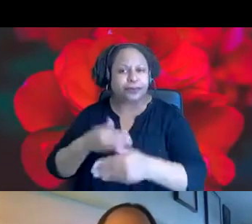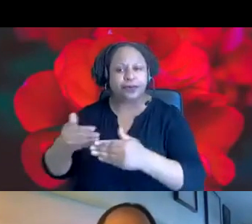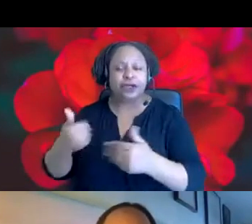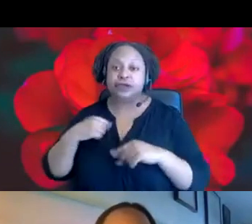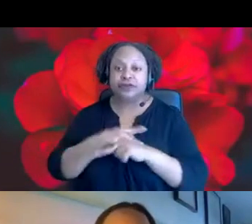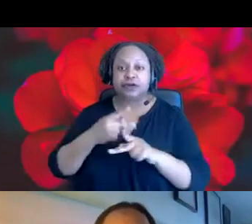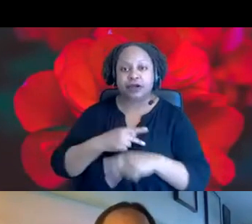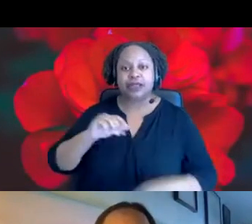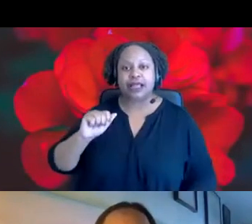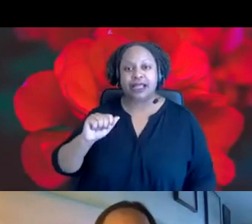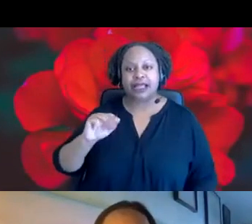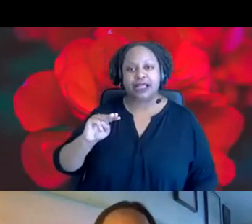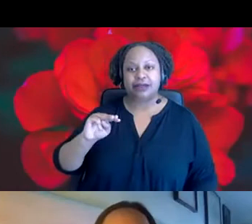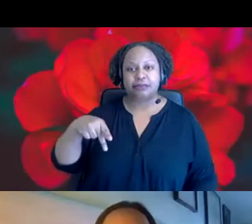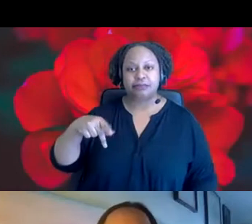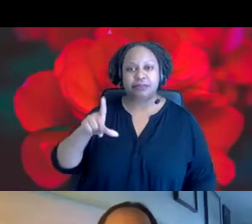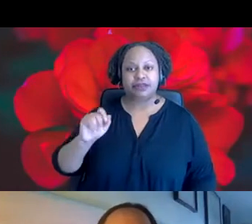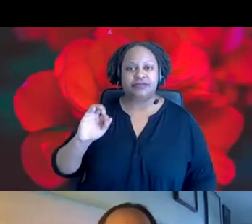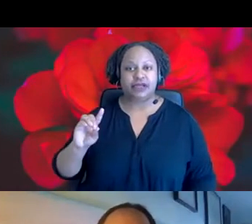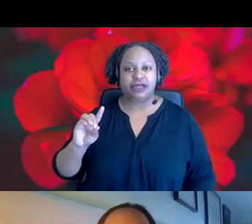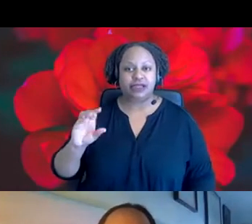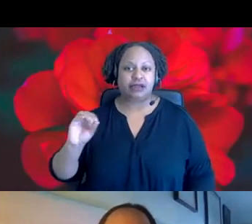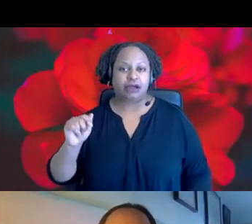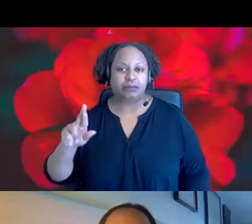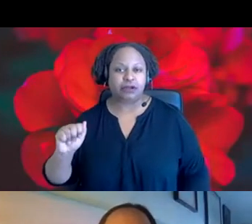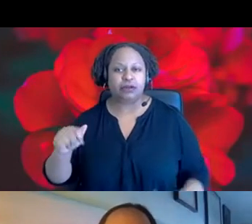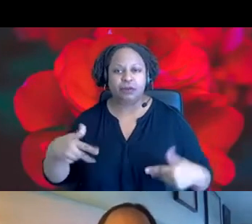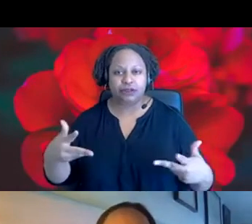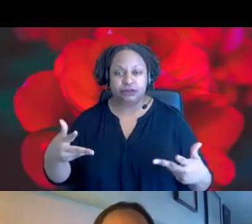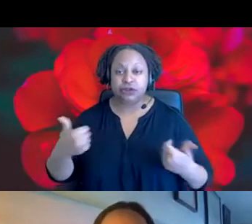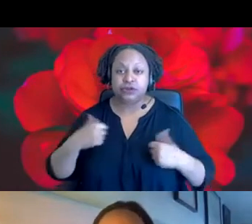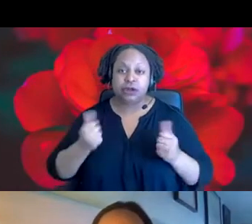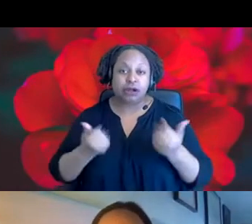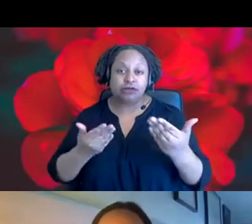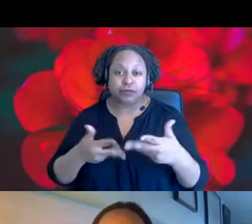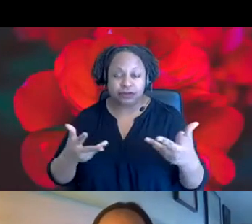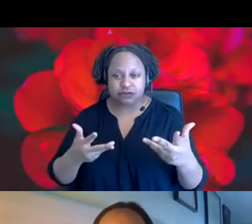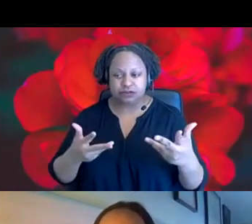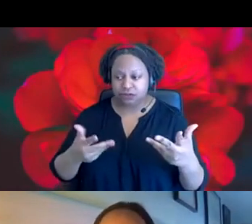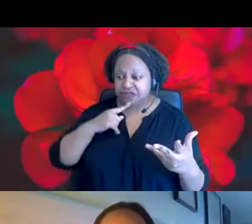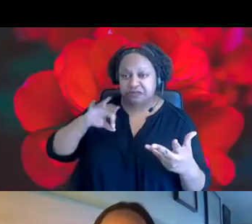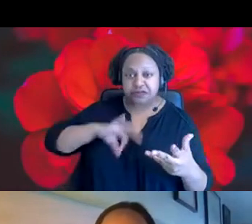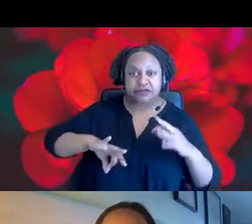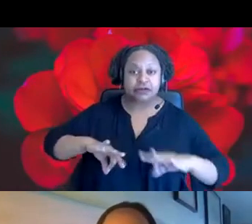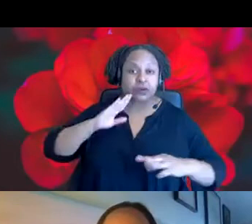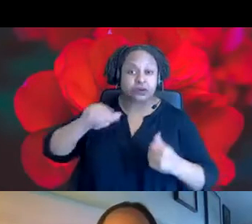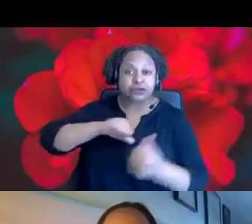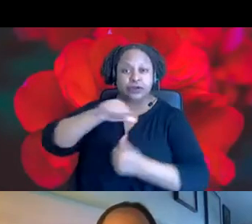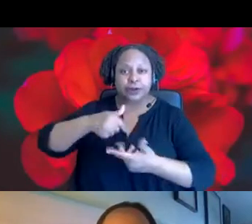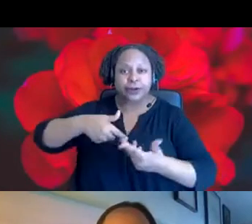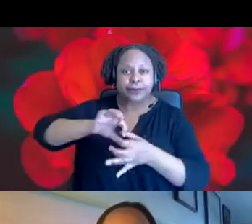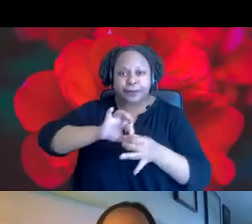what is it exactly that we want to offer, and that we benefit from knowing each other a lot better and